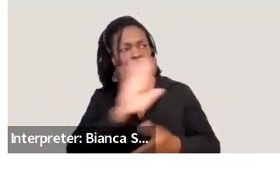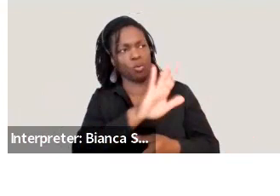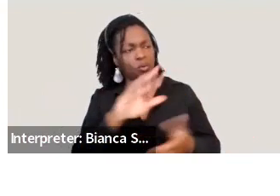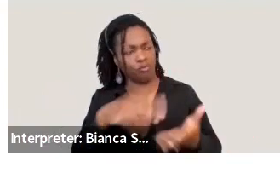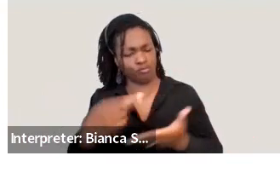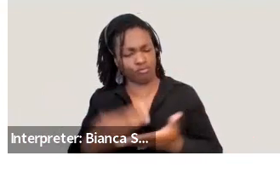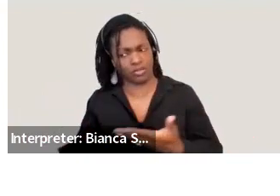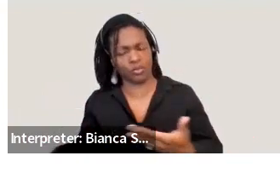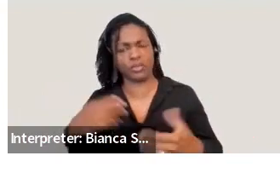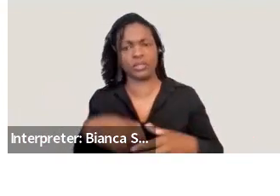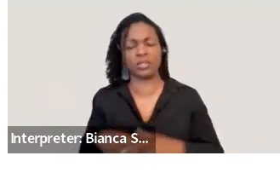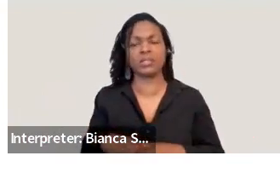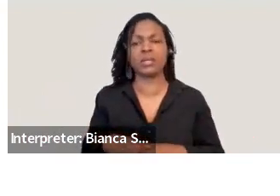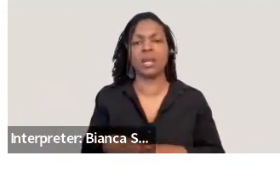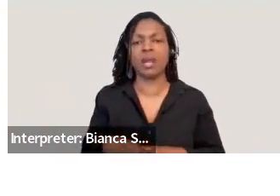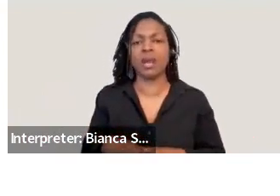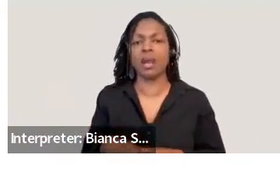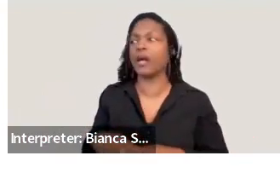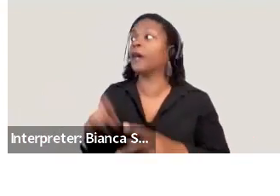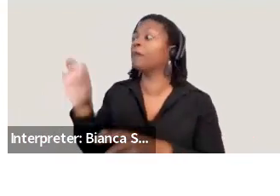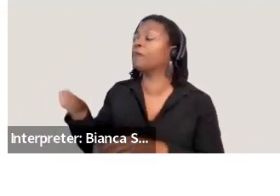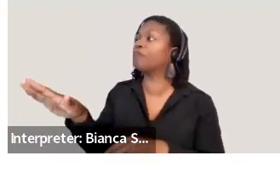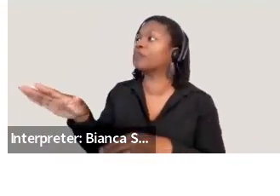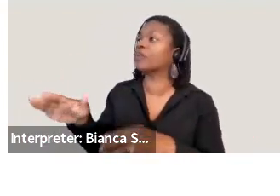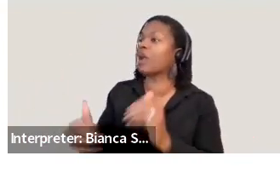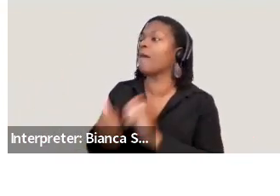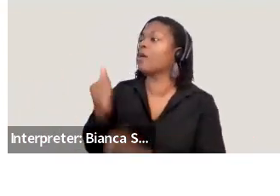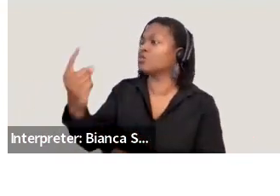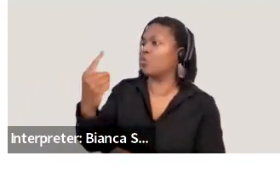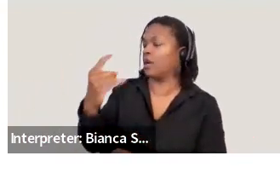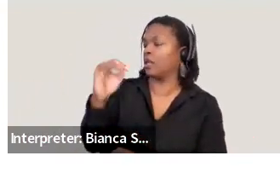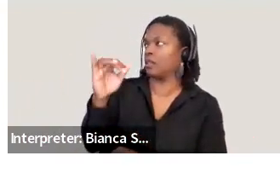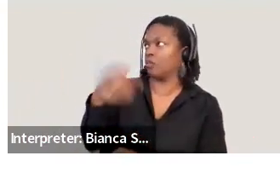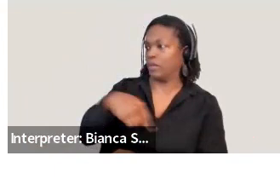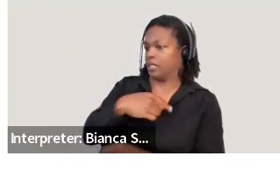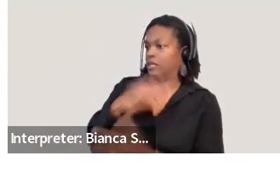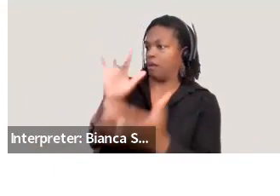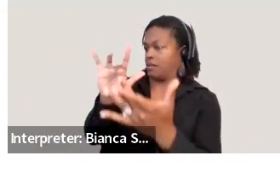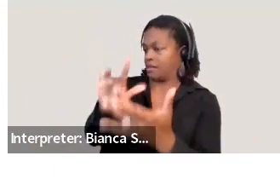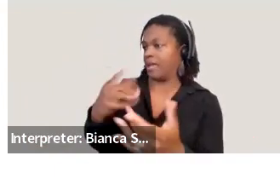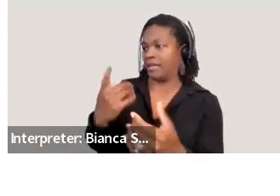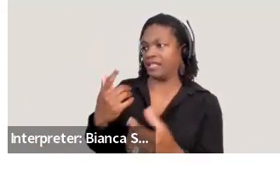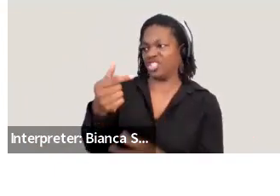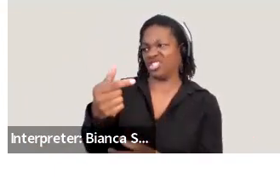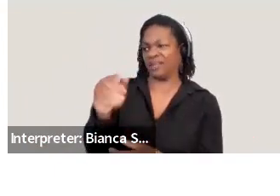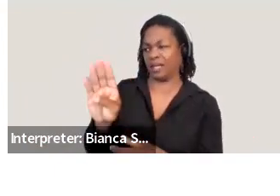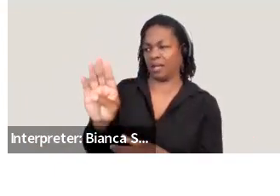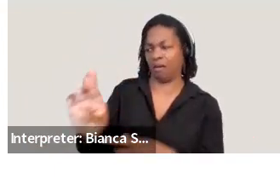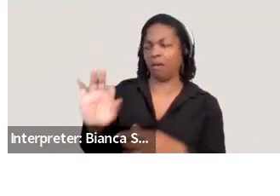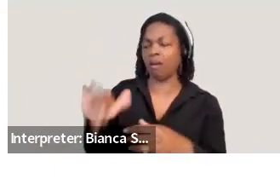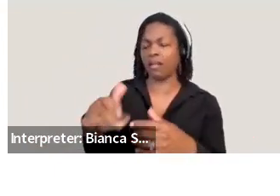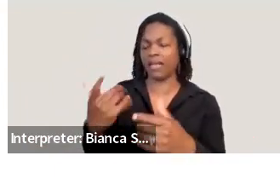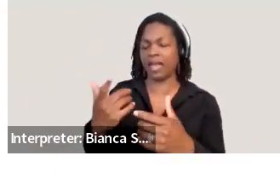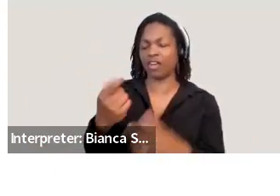we've mostly the one, the Greater Baton Rouge. When we first started out